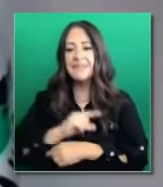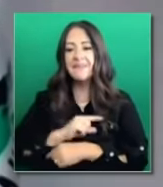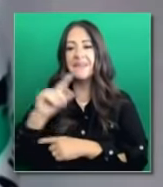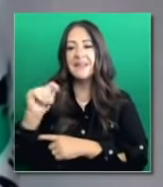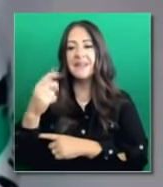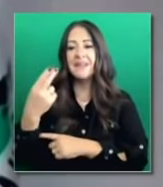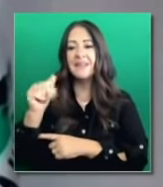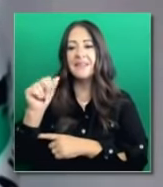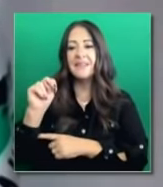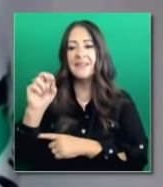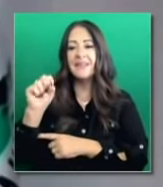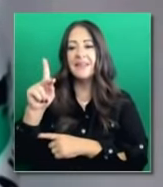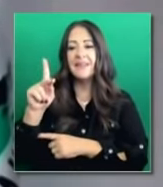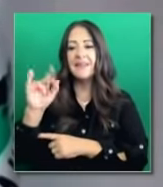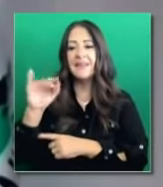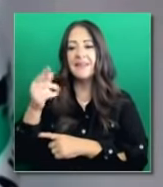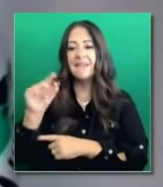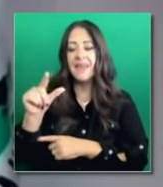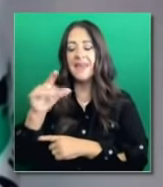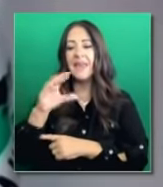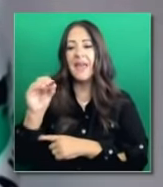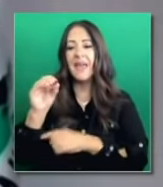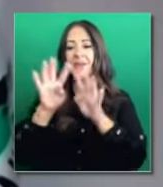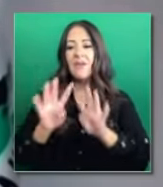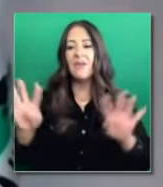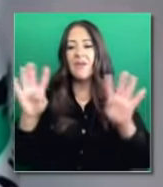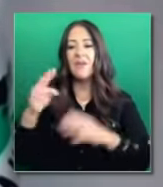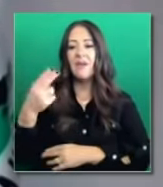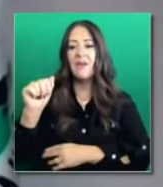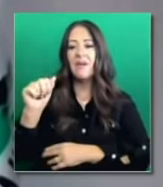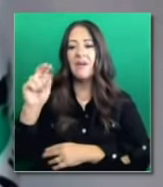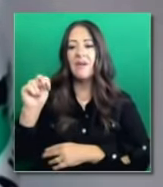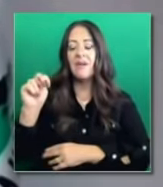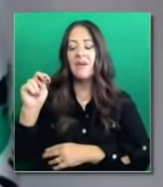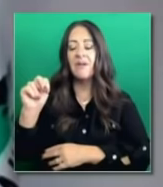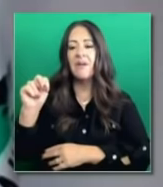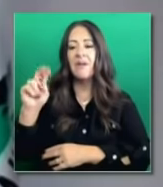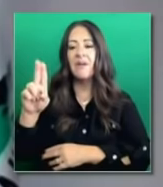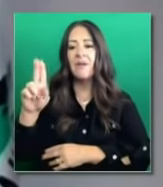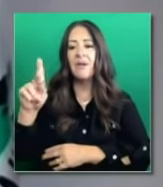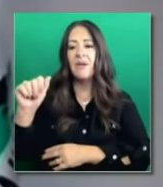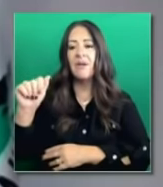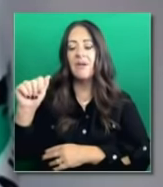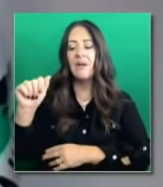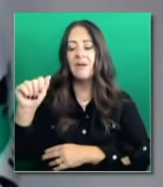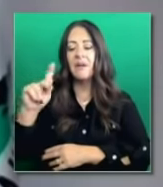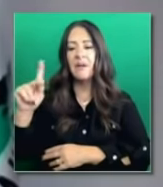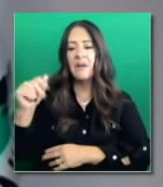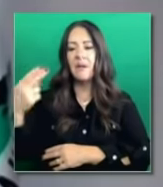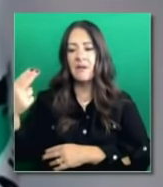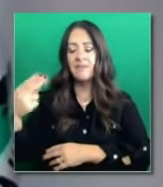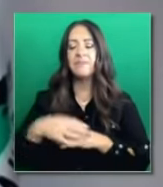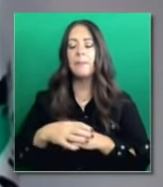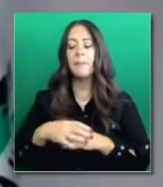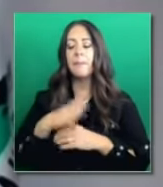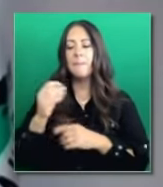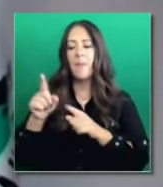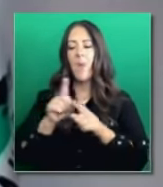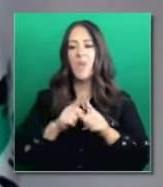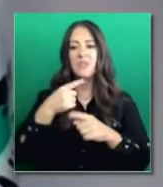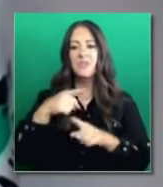the upcoming, what we hope is a much lower degree of transmission over the New Year's holiday. So